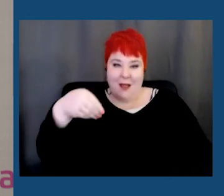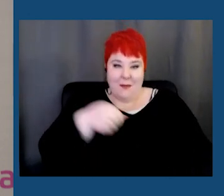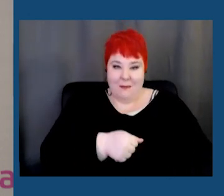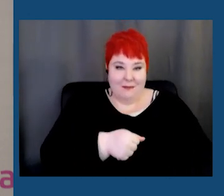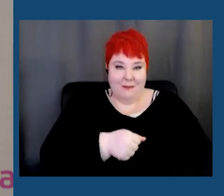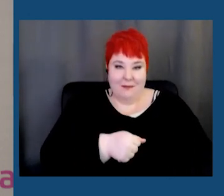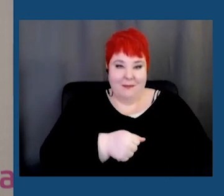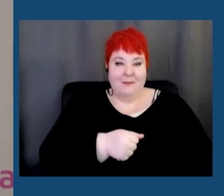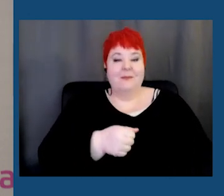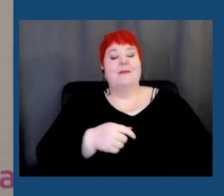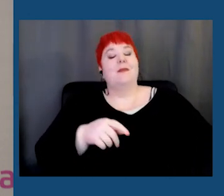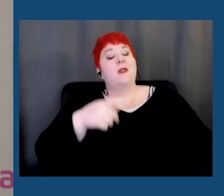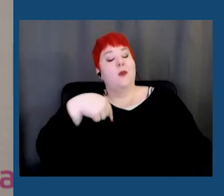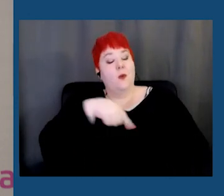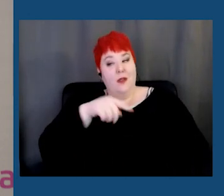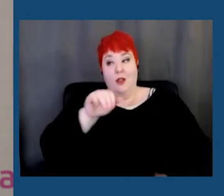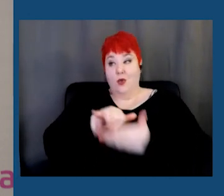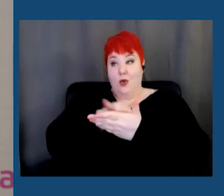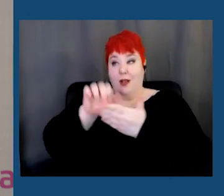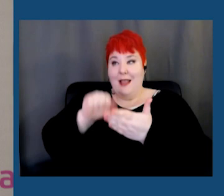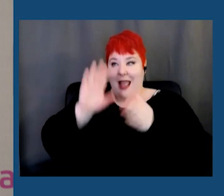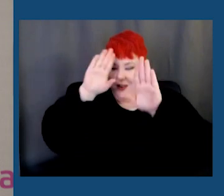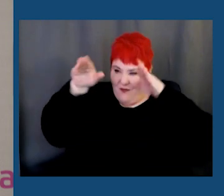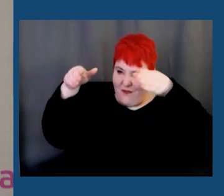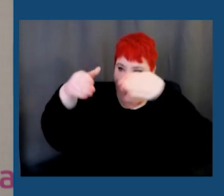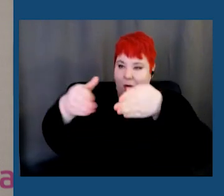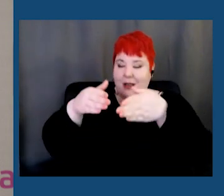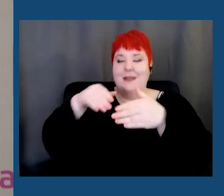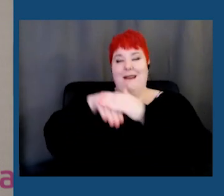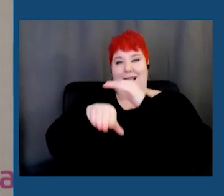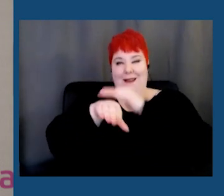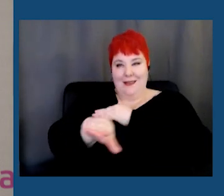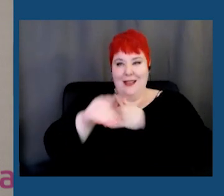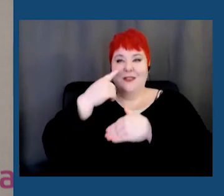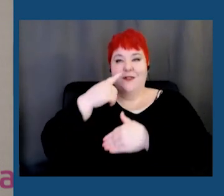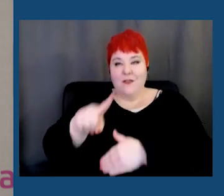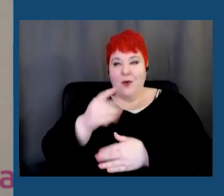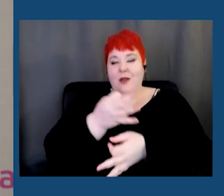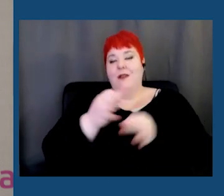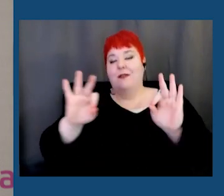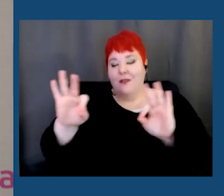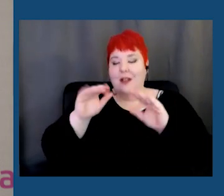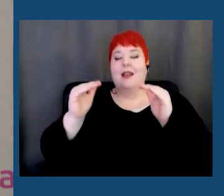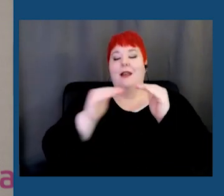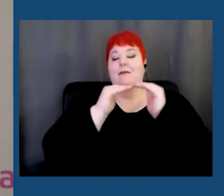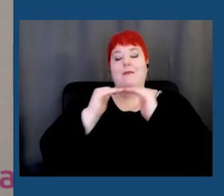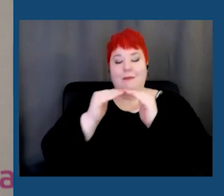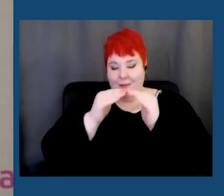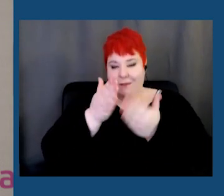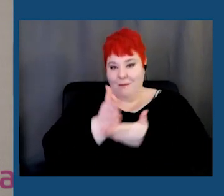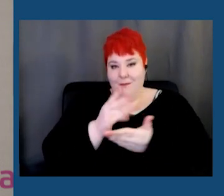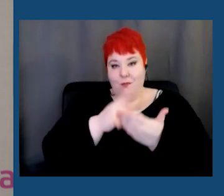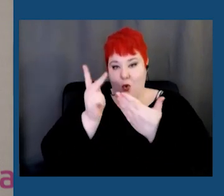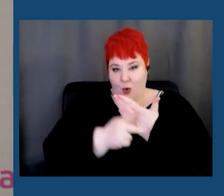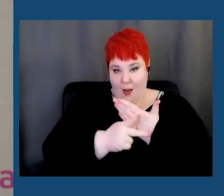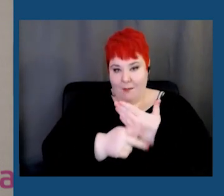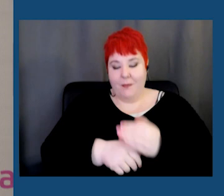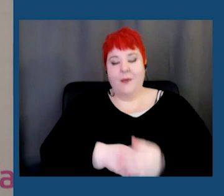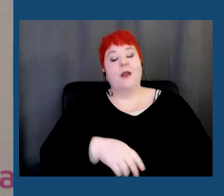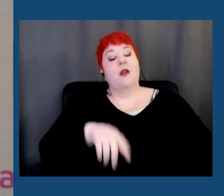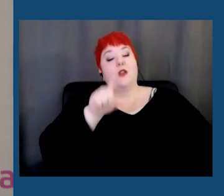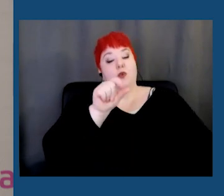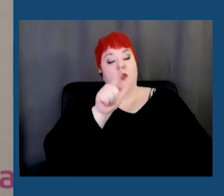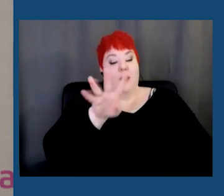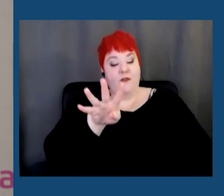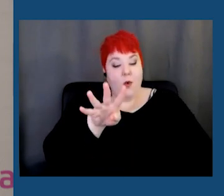center access with the Reproductive Freedom and Equity Program. Abortion in 2024 requires